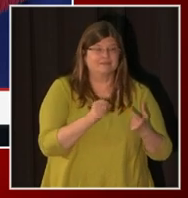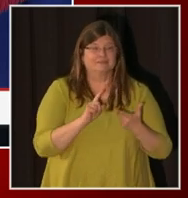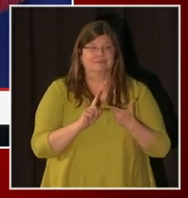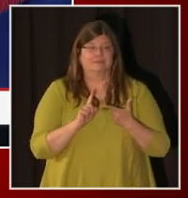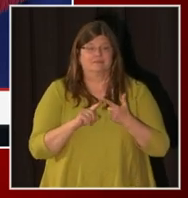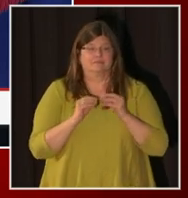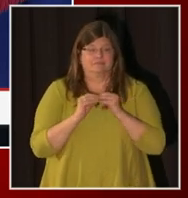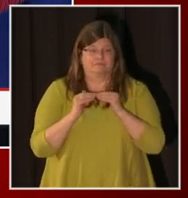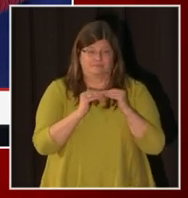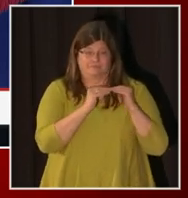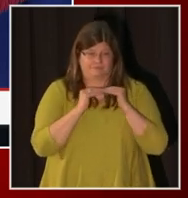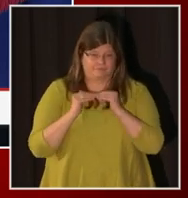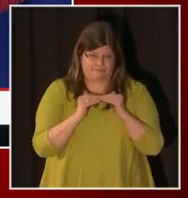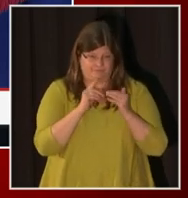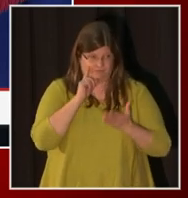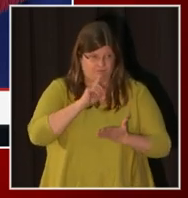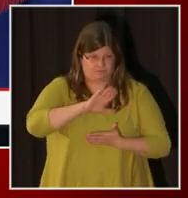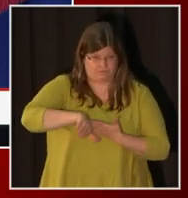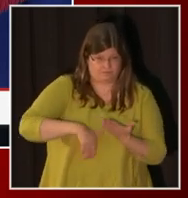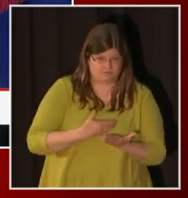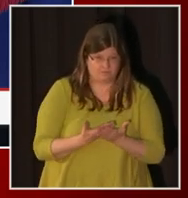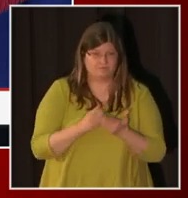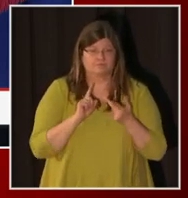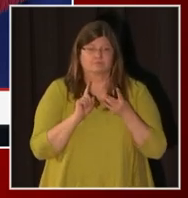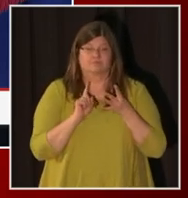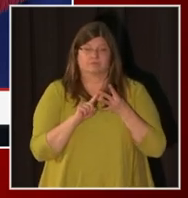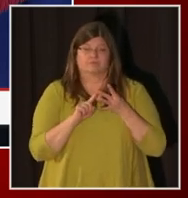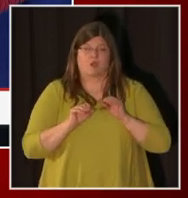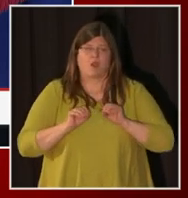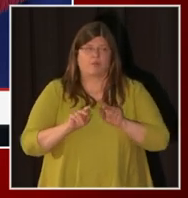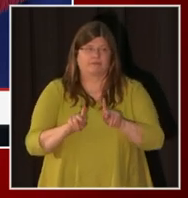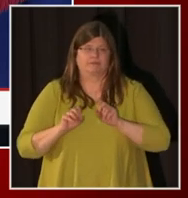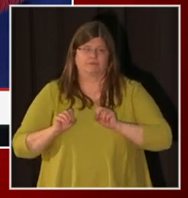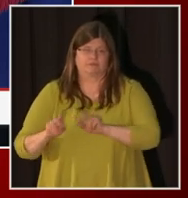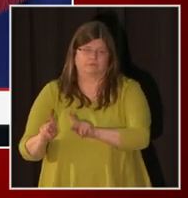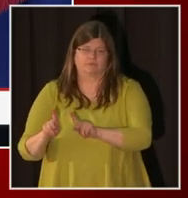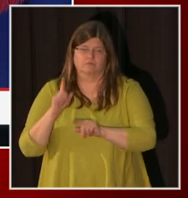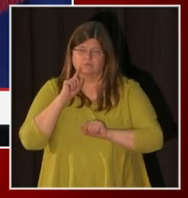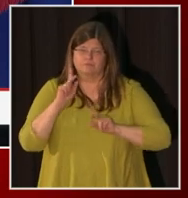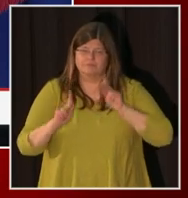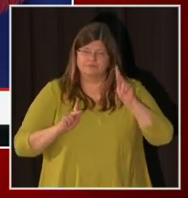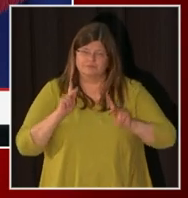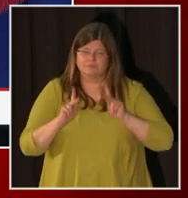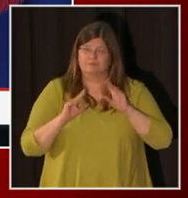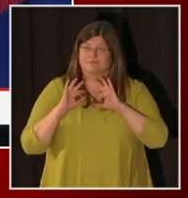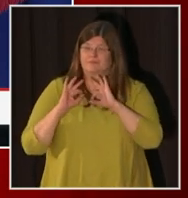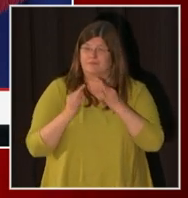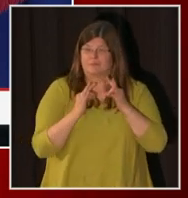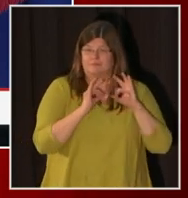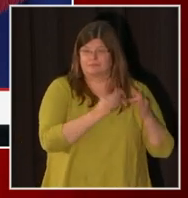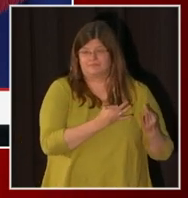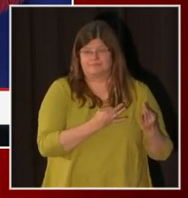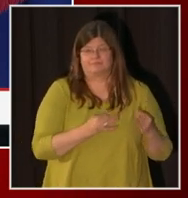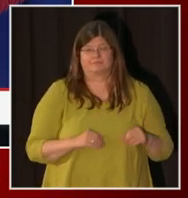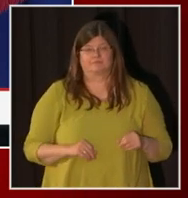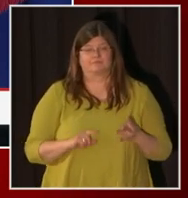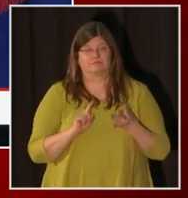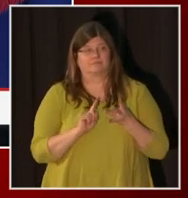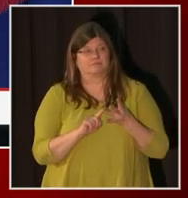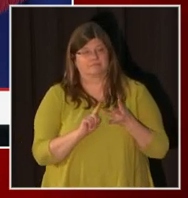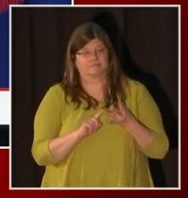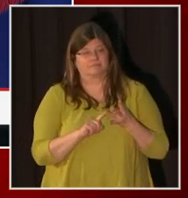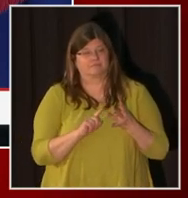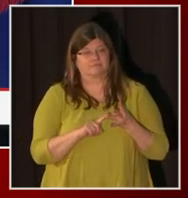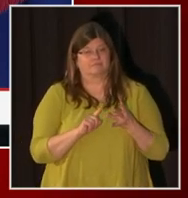outcomes, more opportunities for individuals and families, looking at the prosperity of our city, how we get